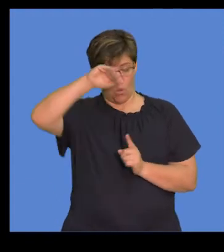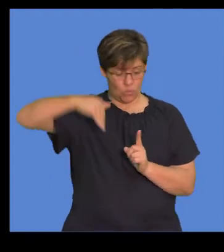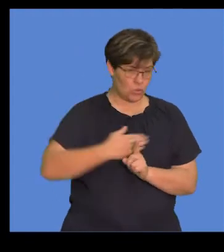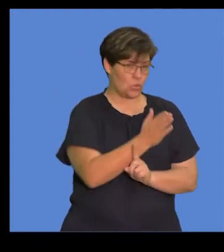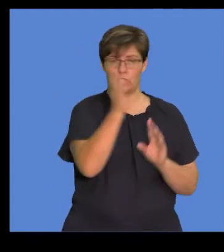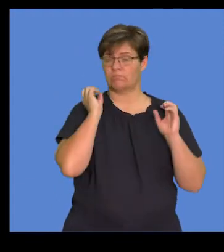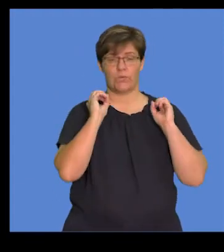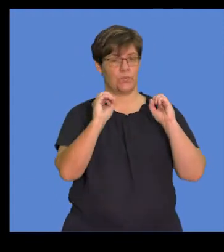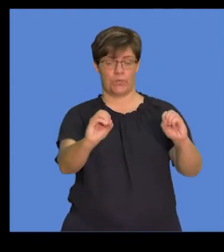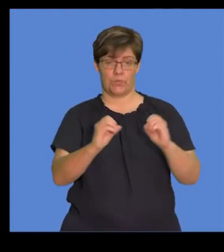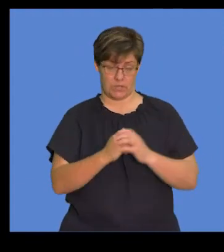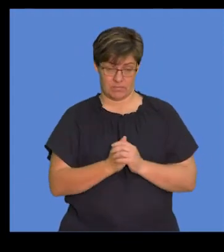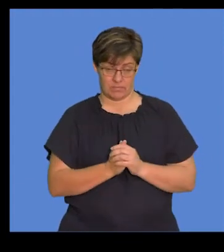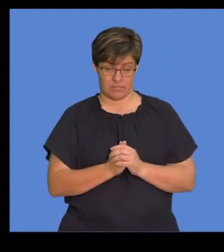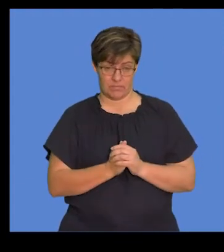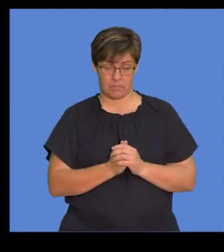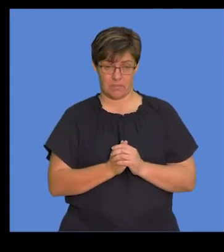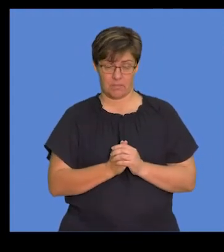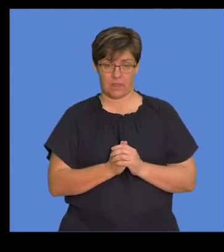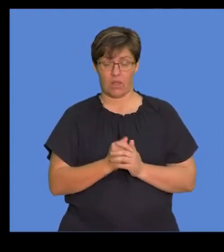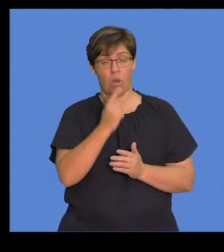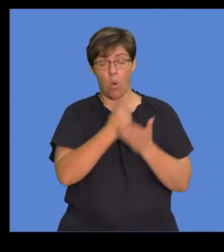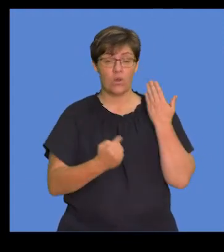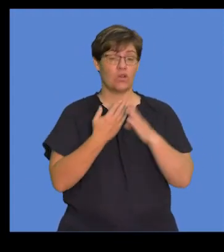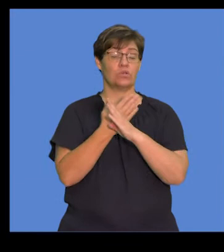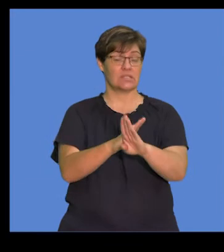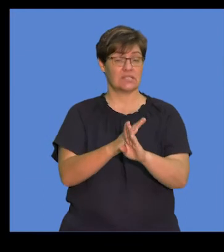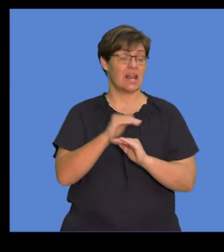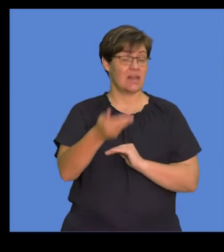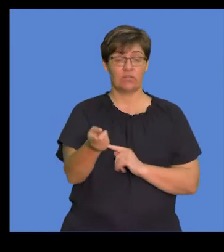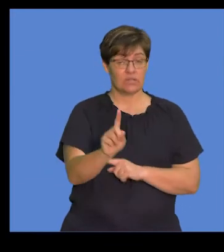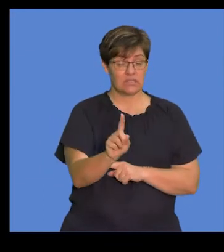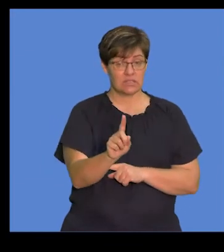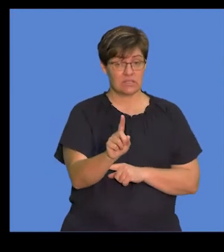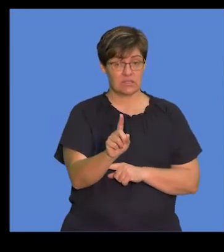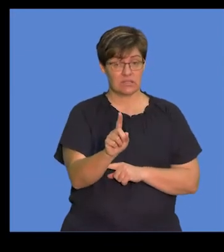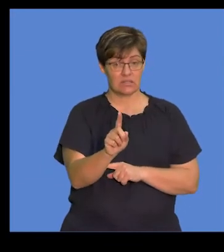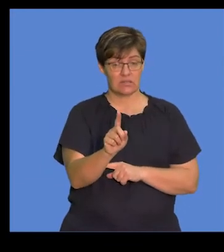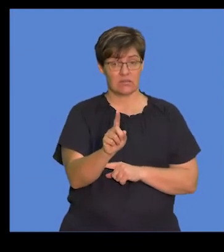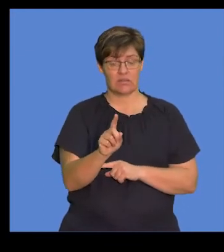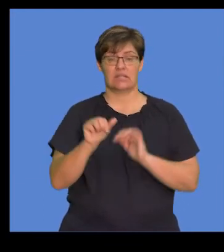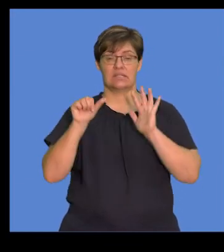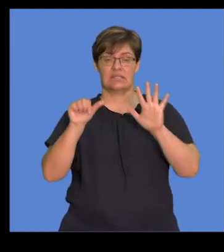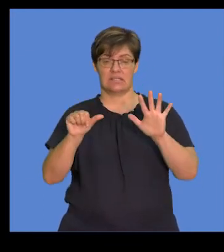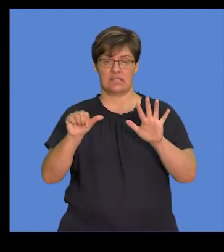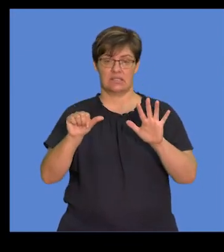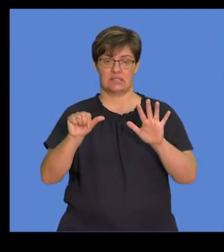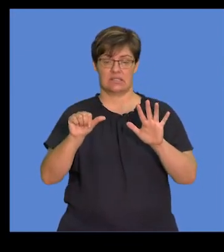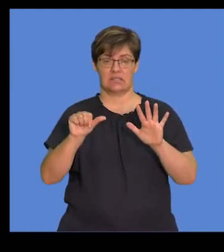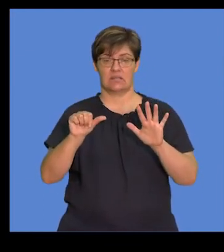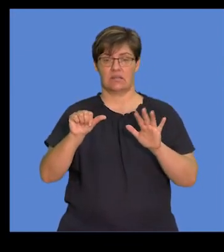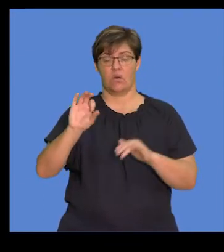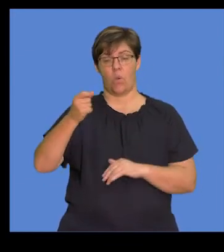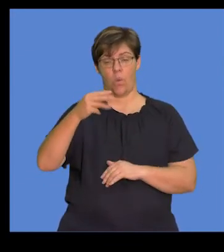no current flowing through the 15 ohm resistor. So the only resistance that we have left now is actually the 6